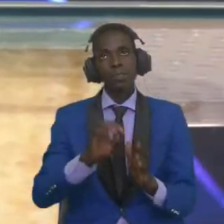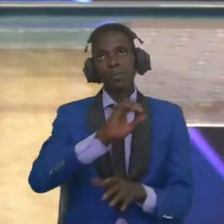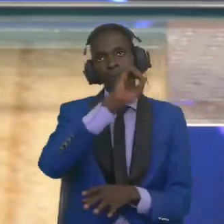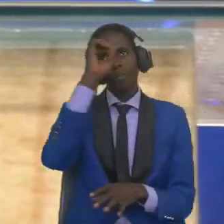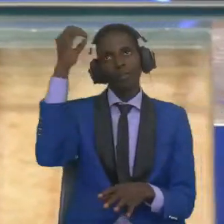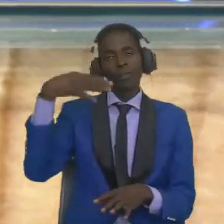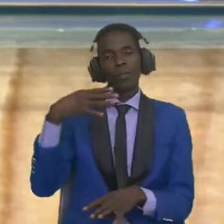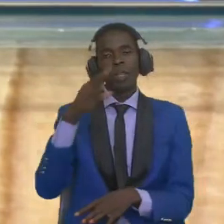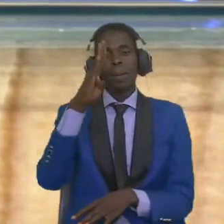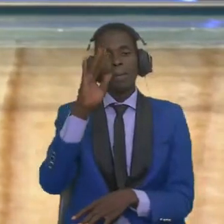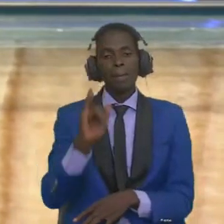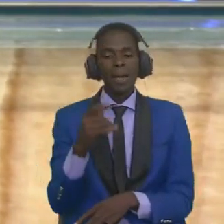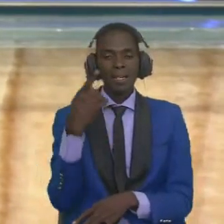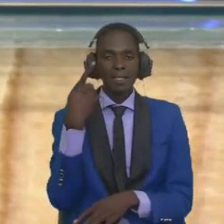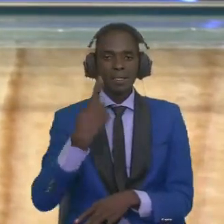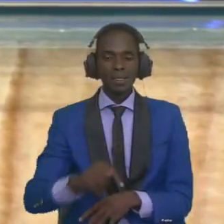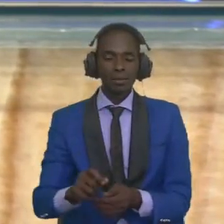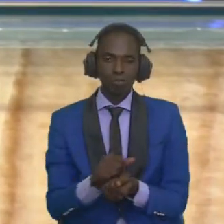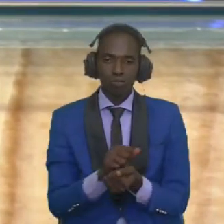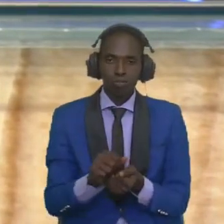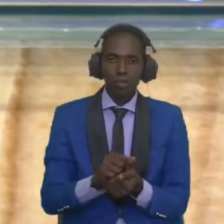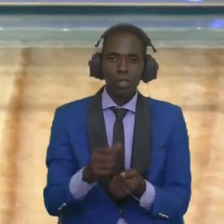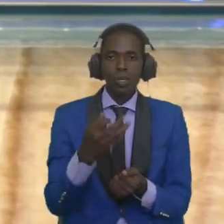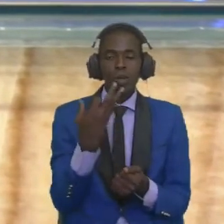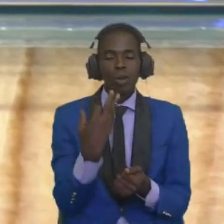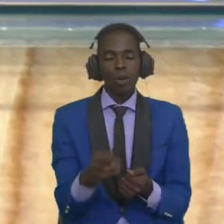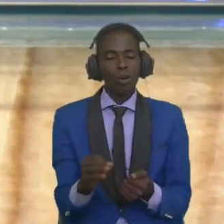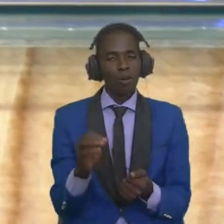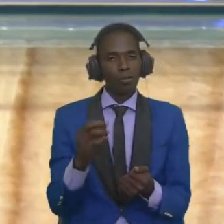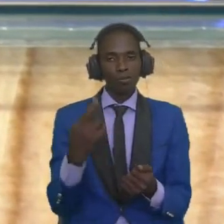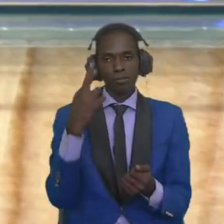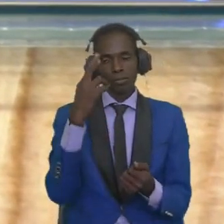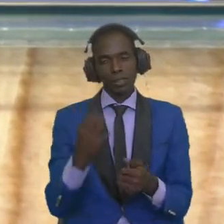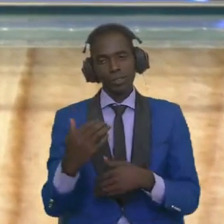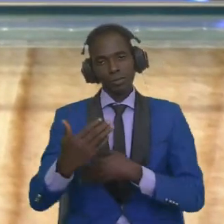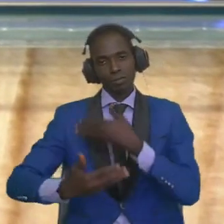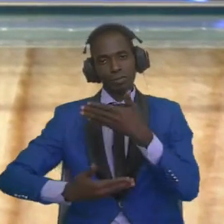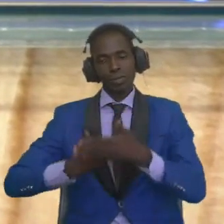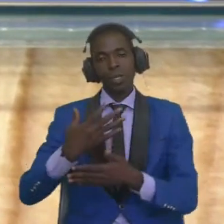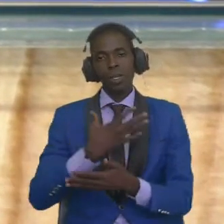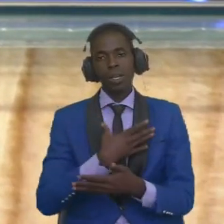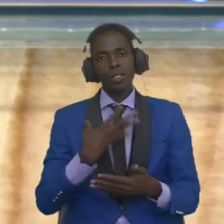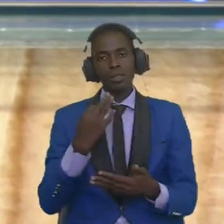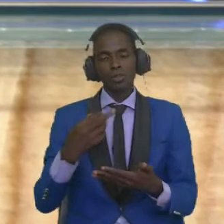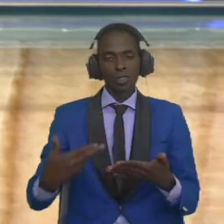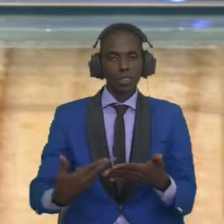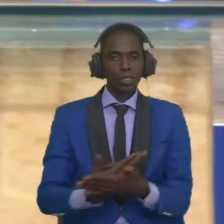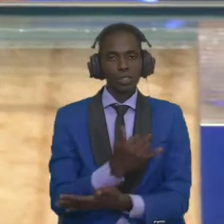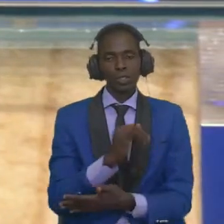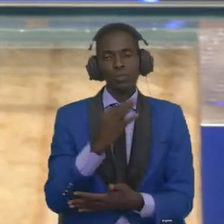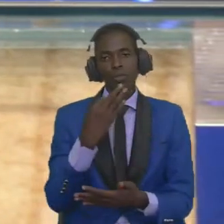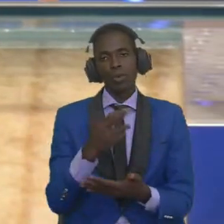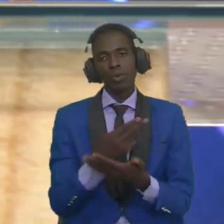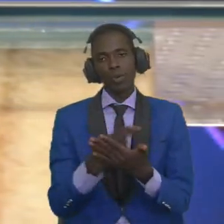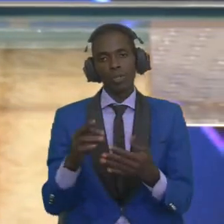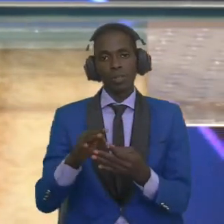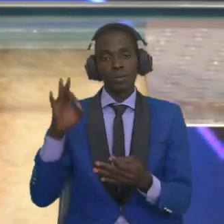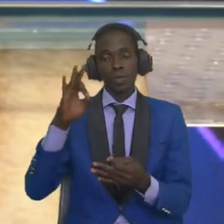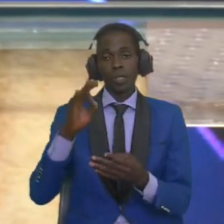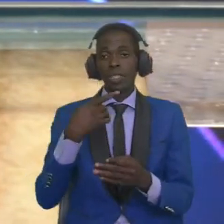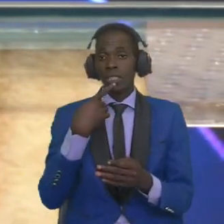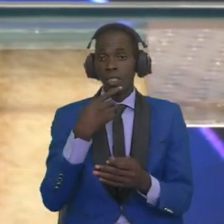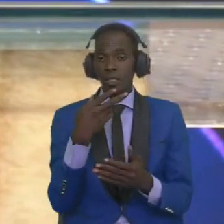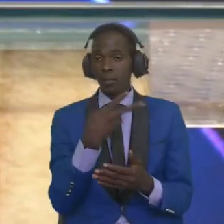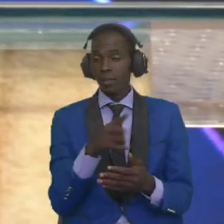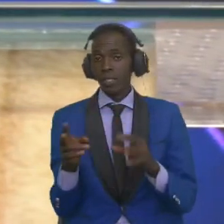of regeneration and renewing of the Holy Ghost. It tells us in verse 6, it says, which he